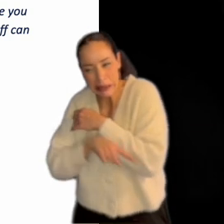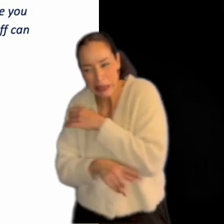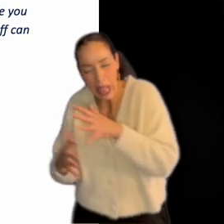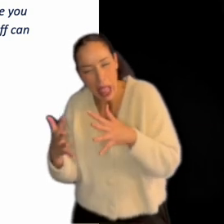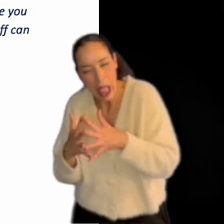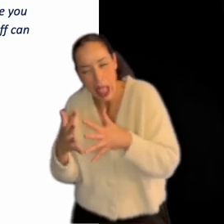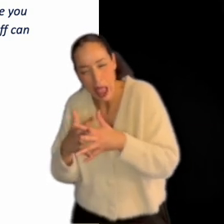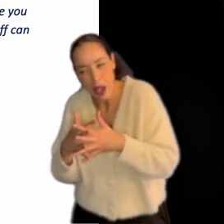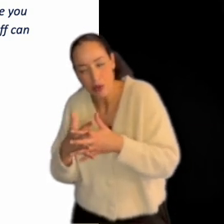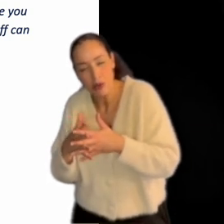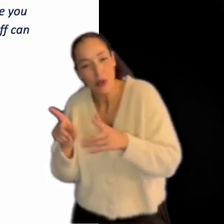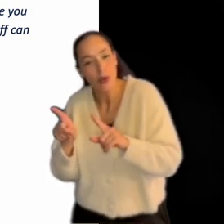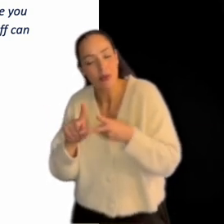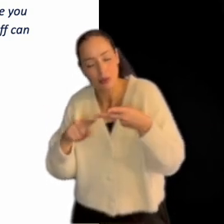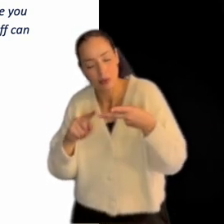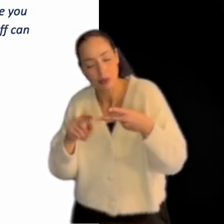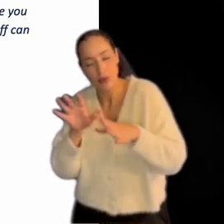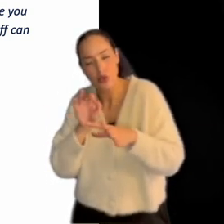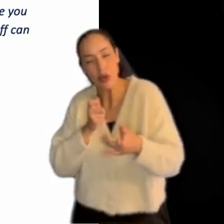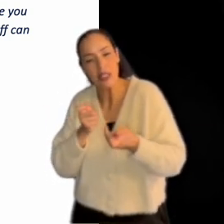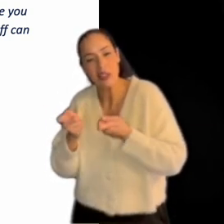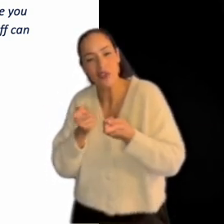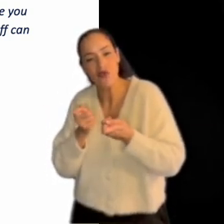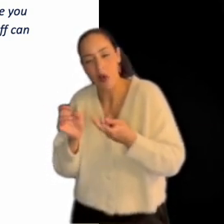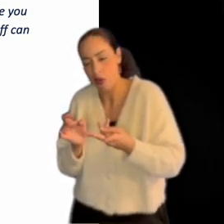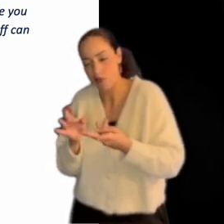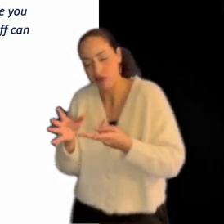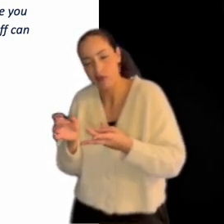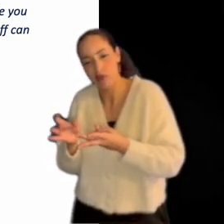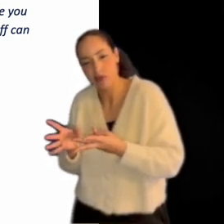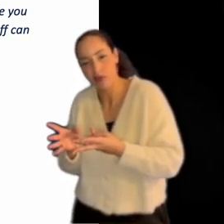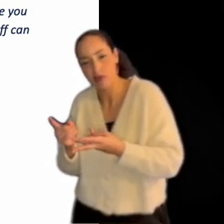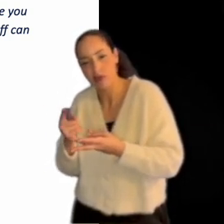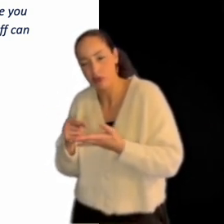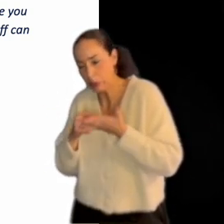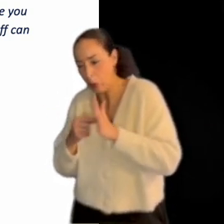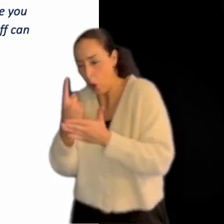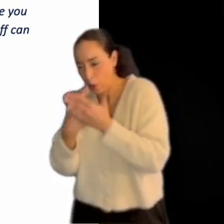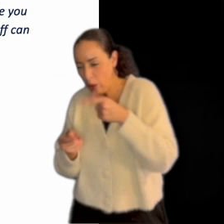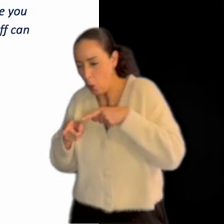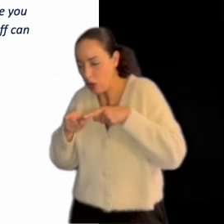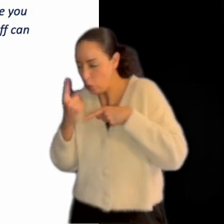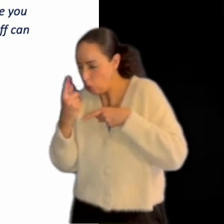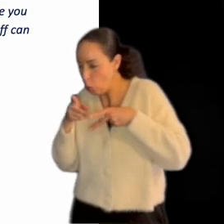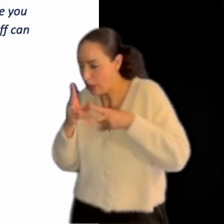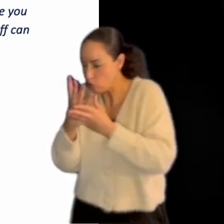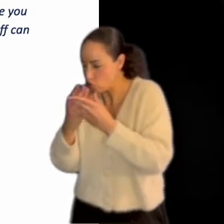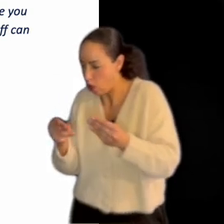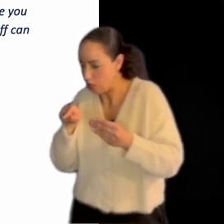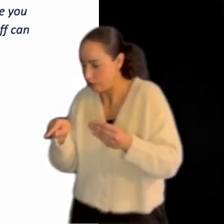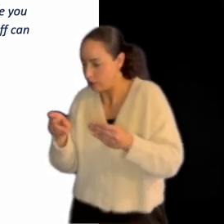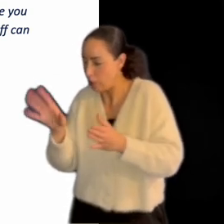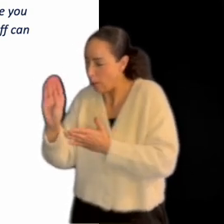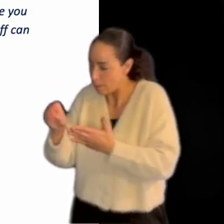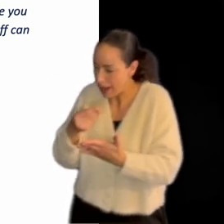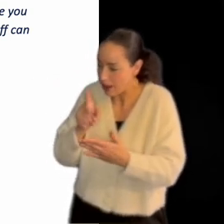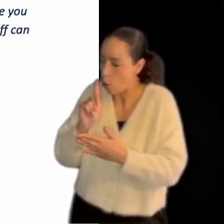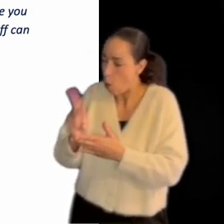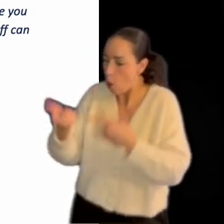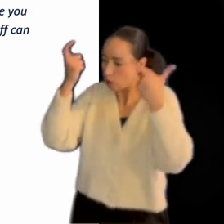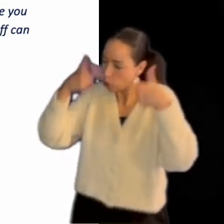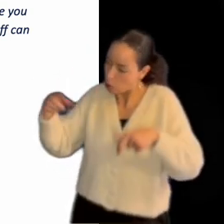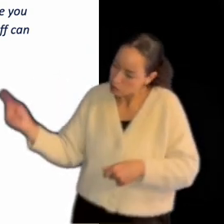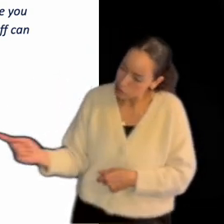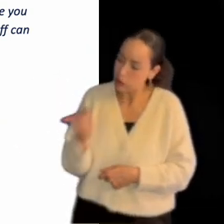by outlining only one route to address this situation: repayment or face legal action. Thirdly,